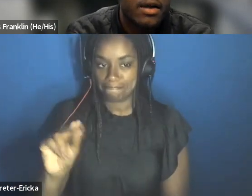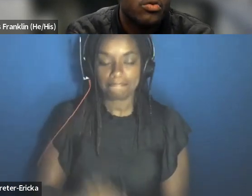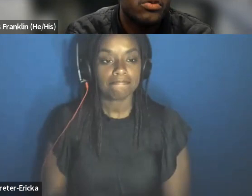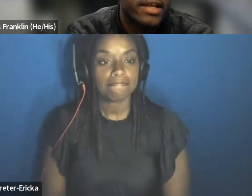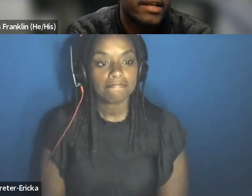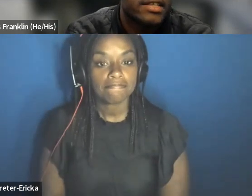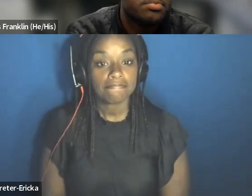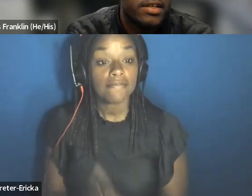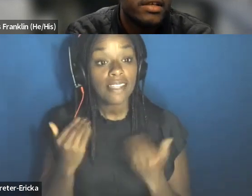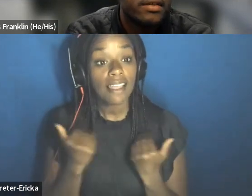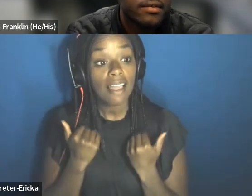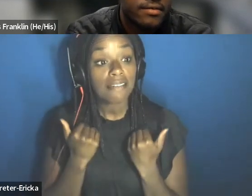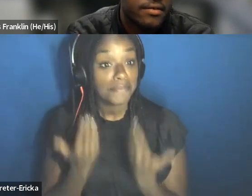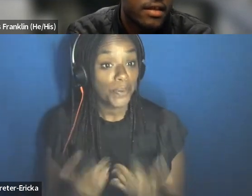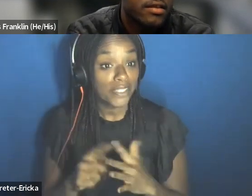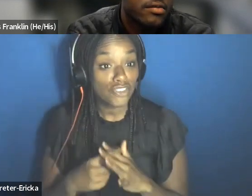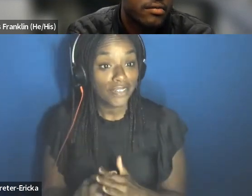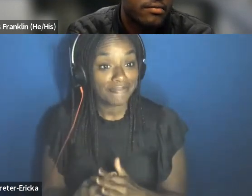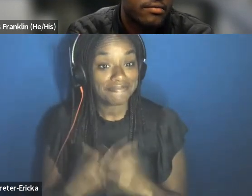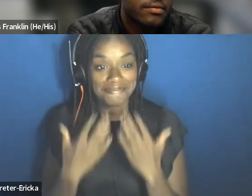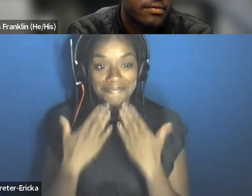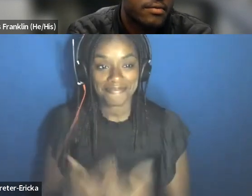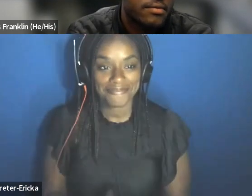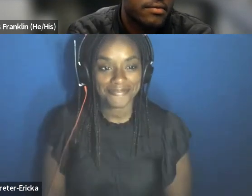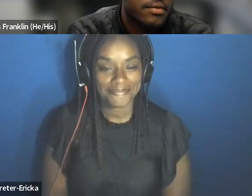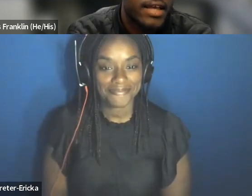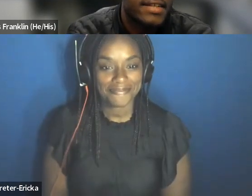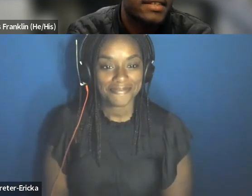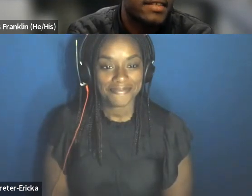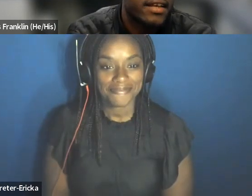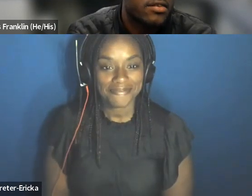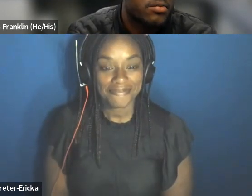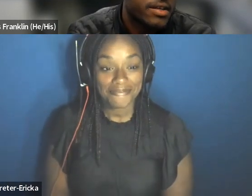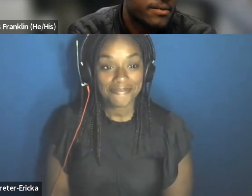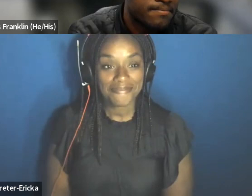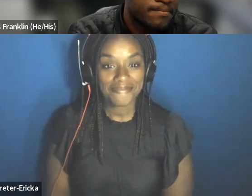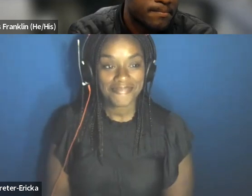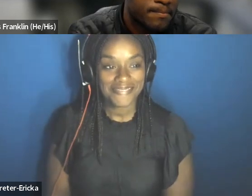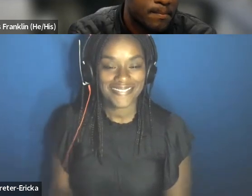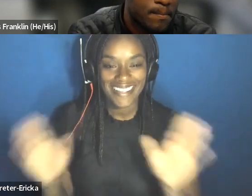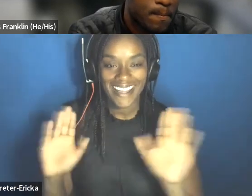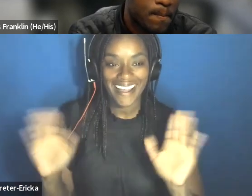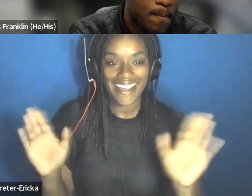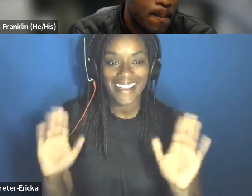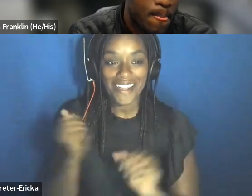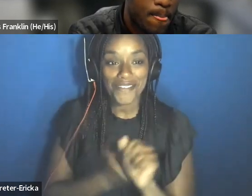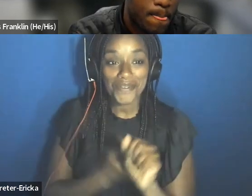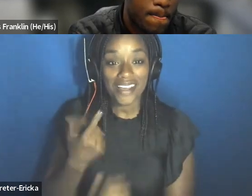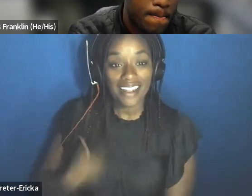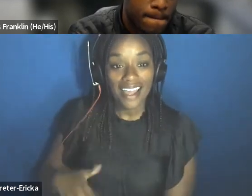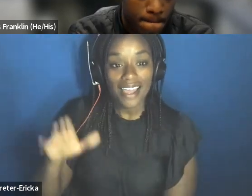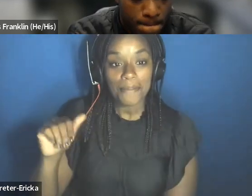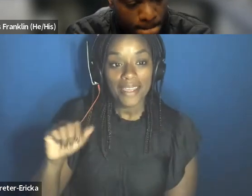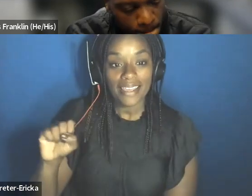And I will let us begin. Thank you. Cassie, hi. Take it away. Okay. Hi, everyone. I'm Cassie